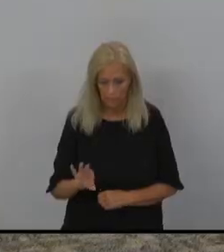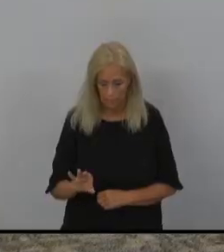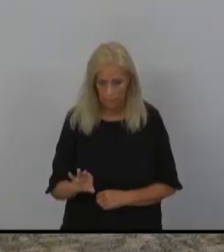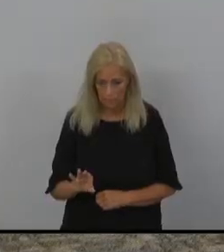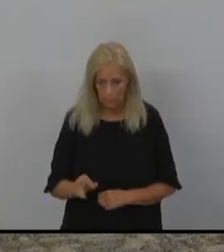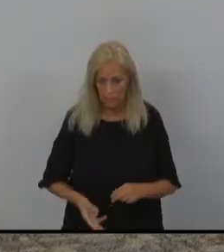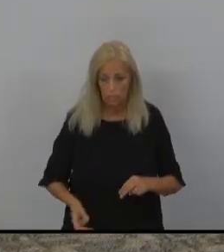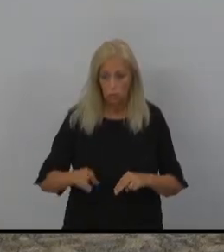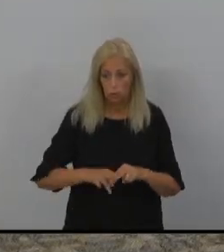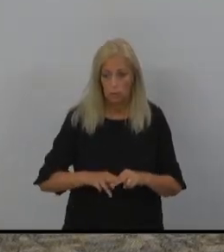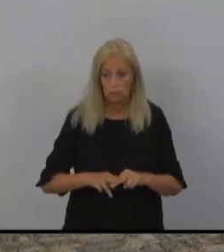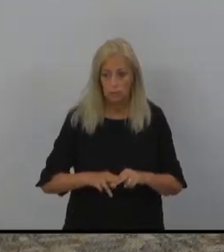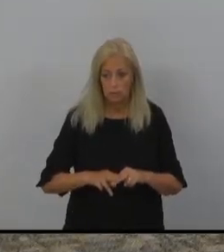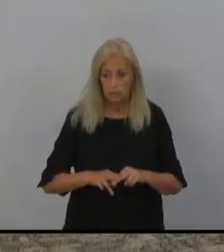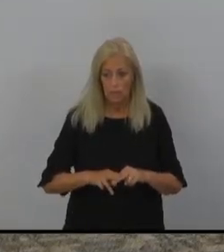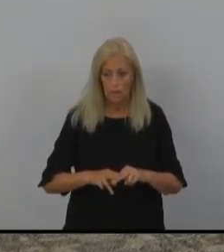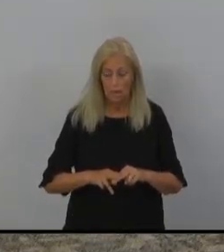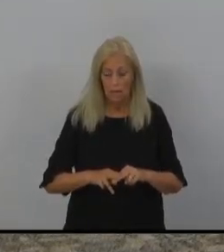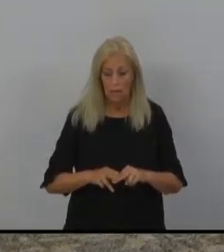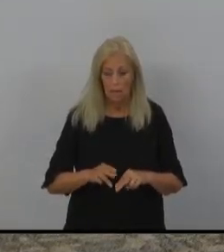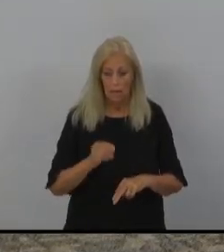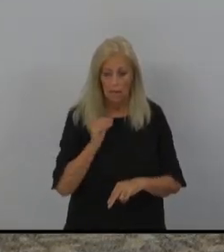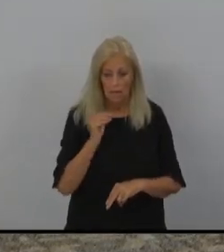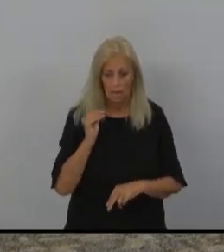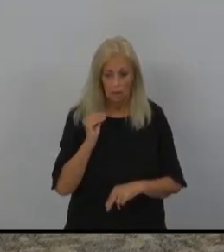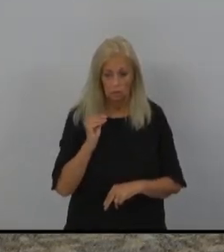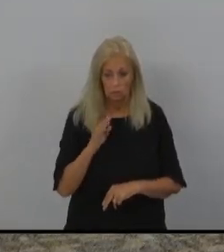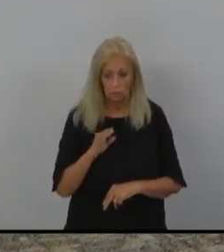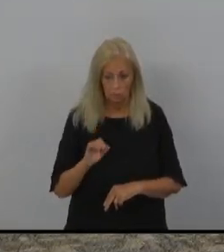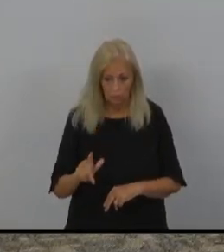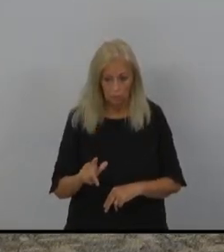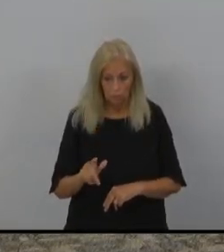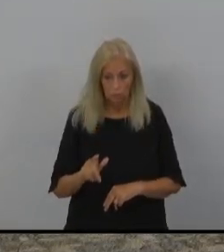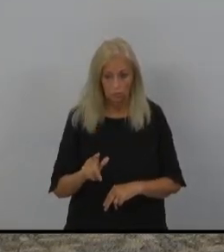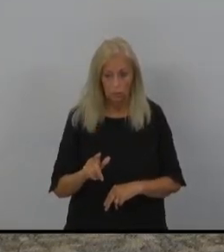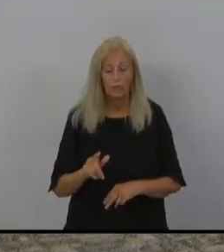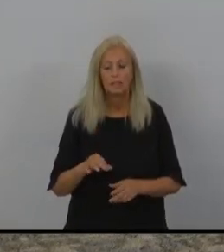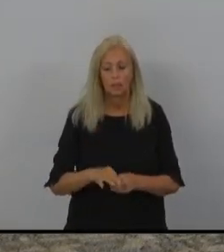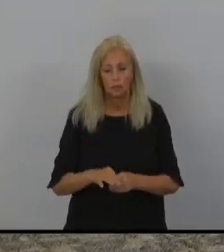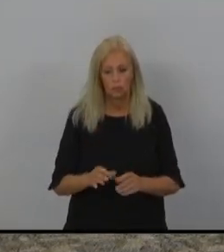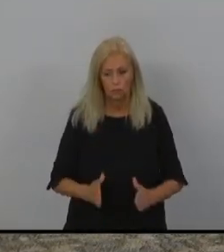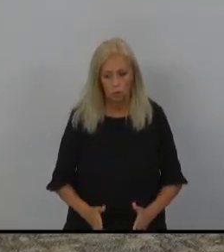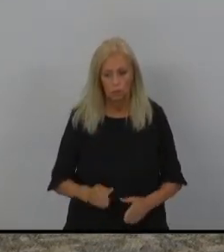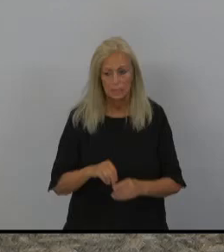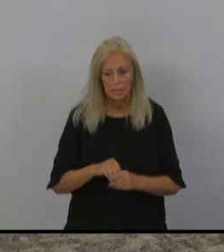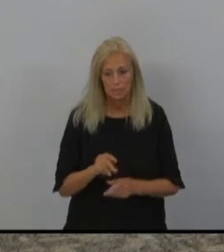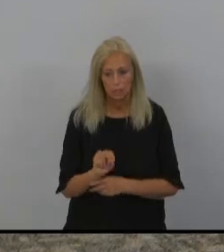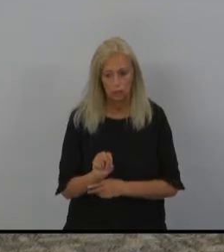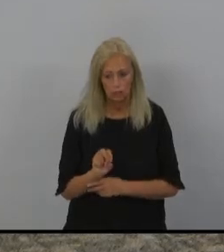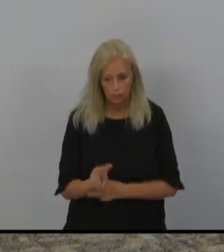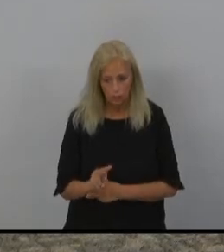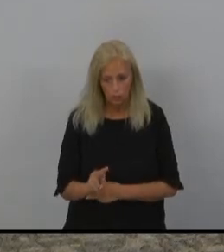homestead exemption for this coming year. Now, again, that has to go to the voters in November, but the